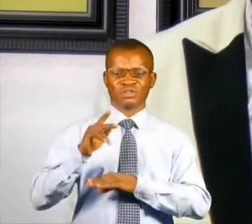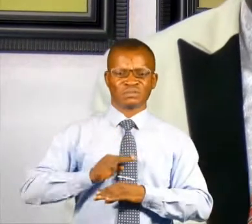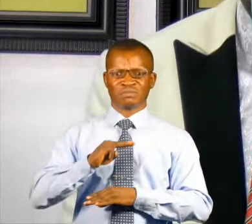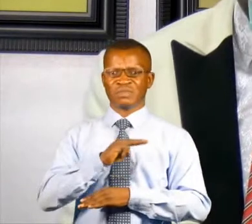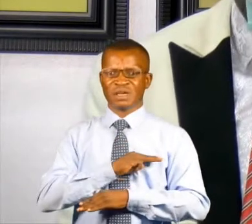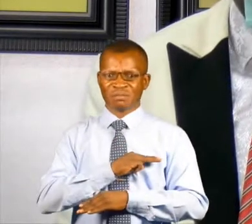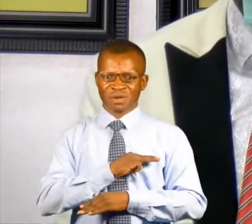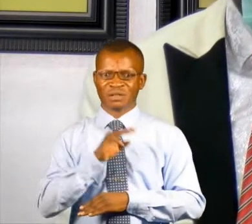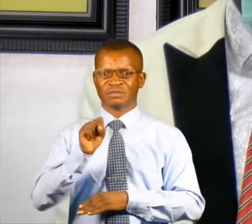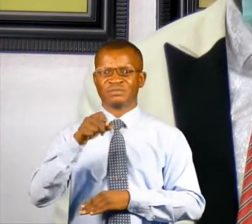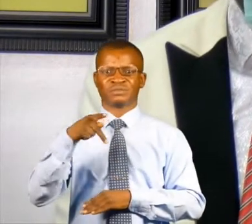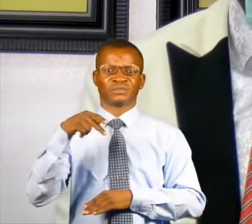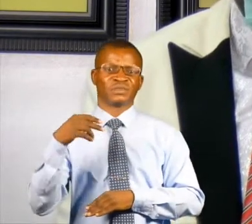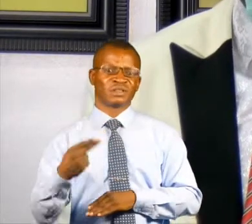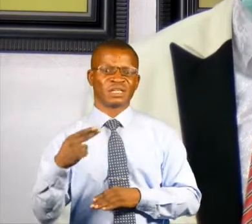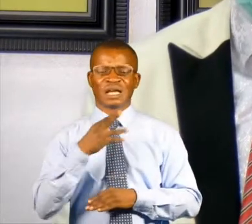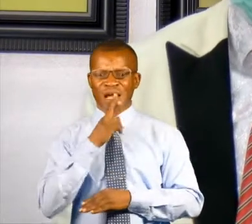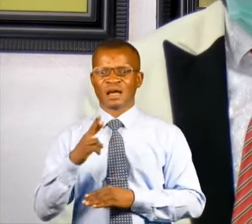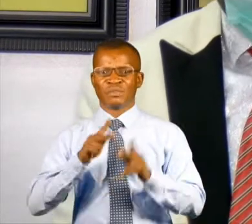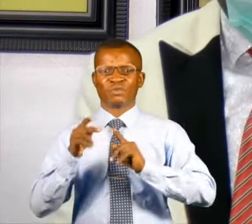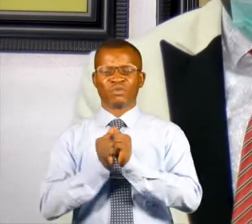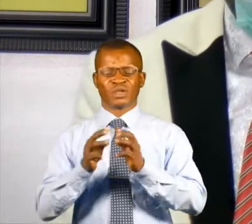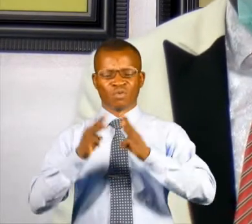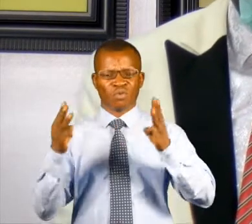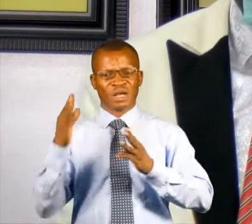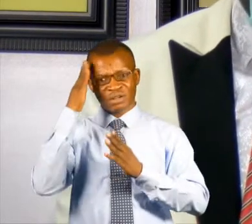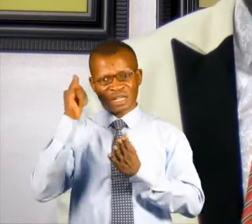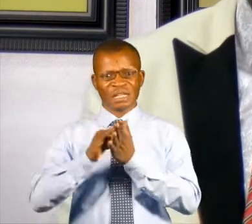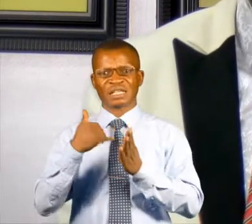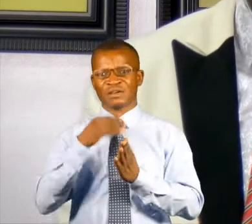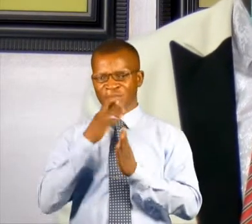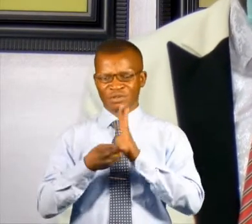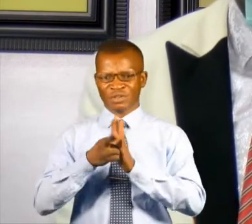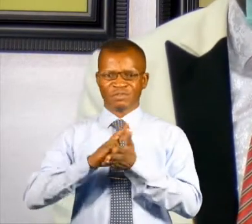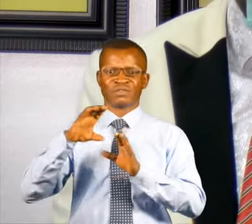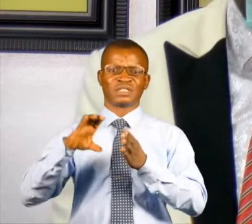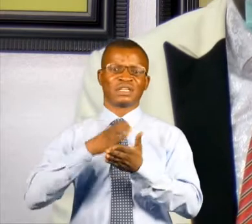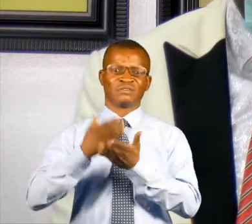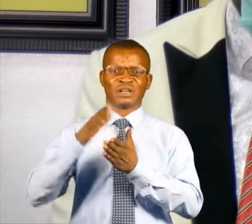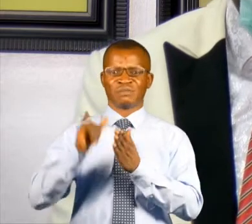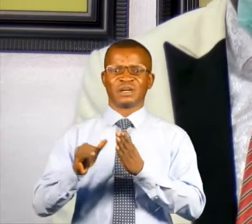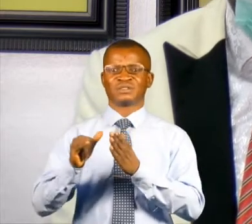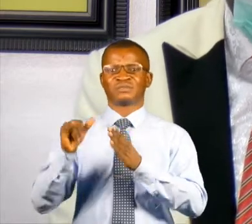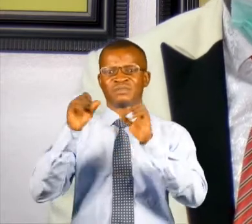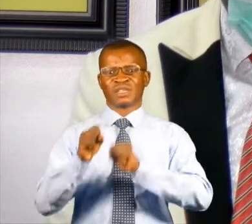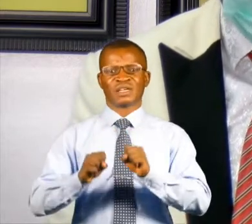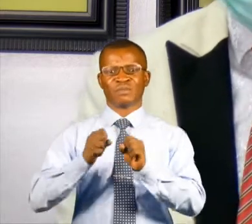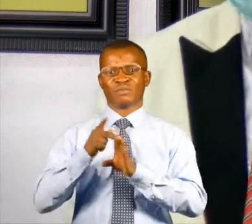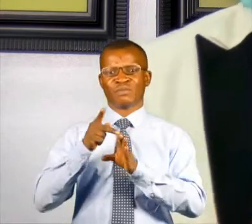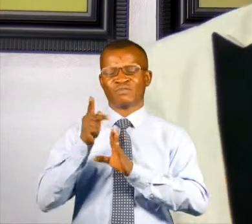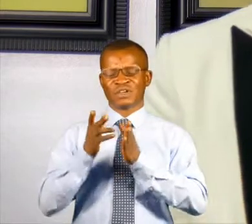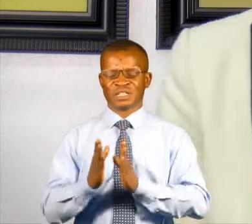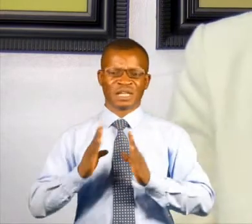whose membership are persons of vast knowledge that have been refined, certified by statutory professional